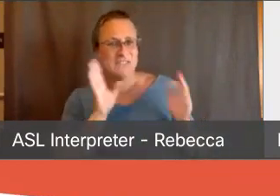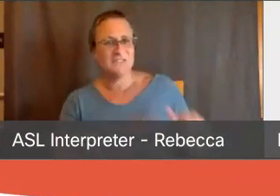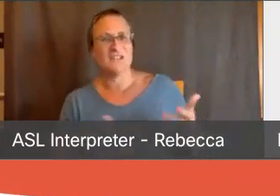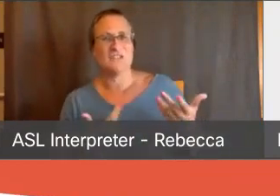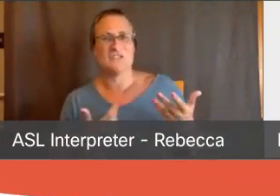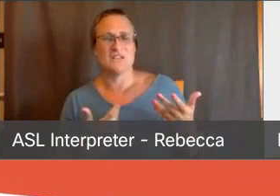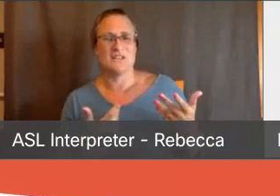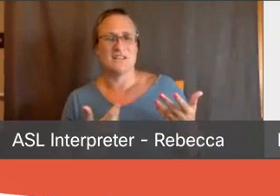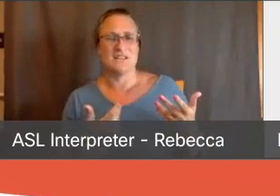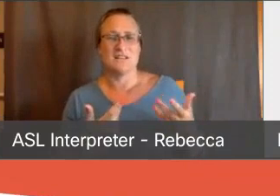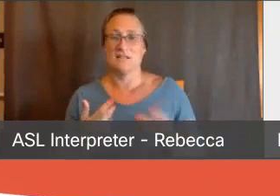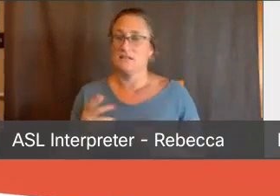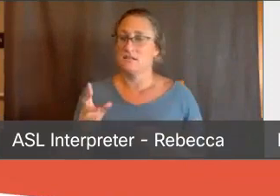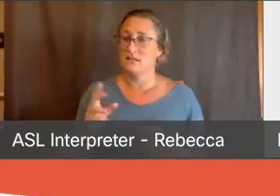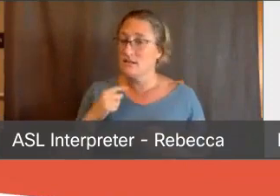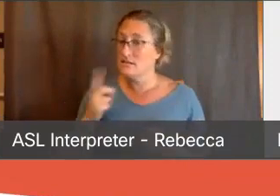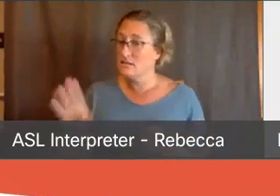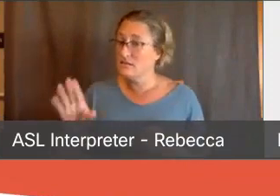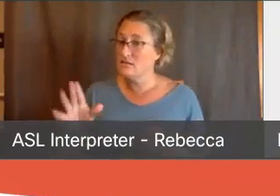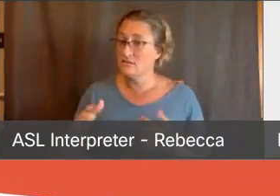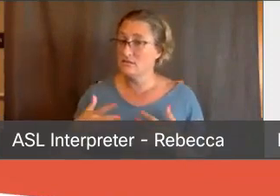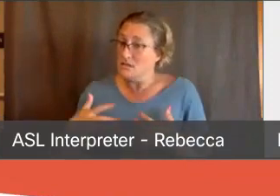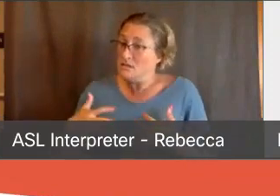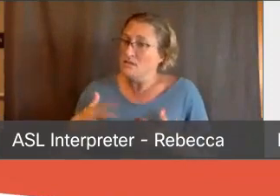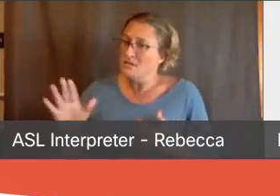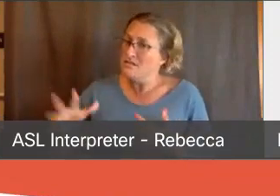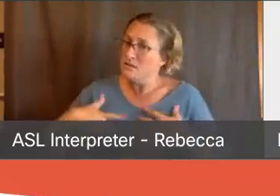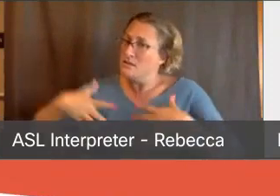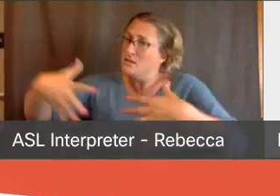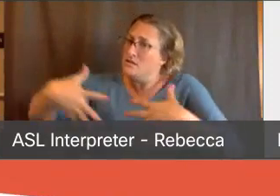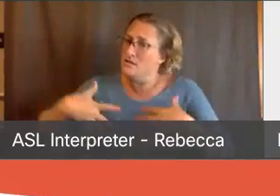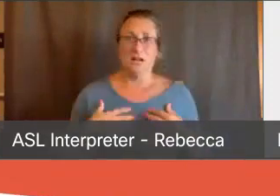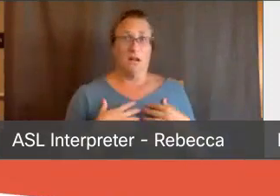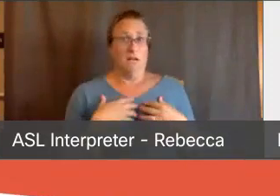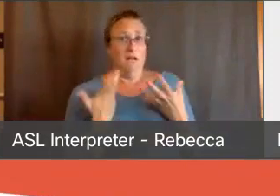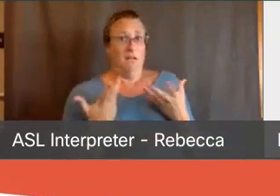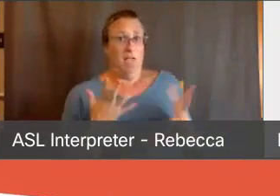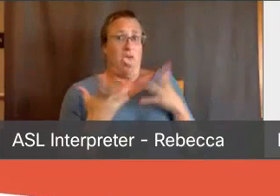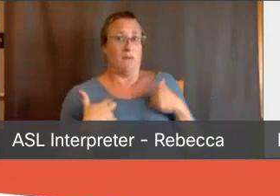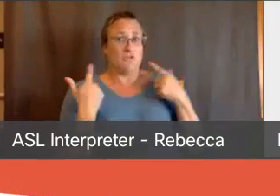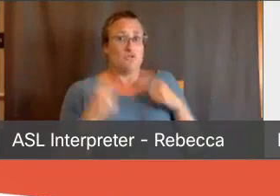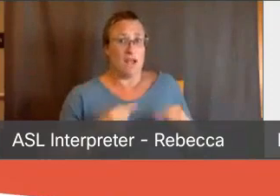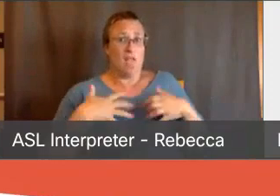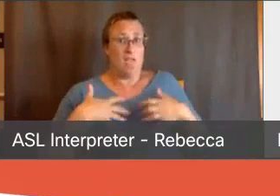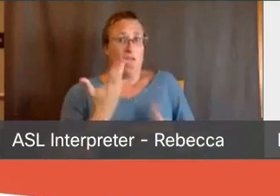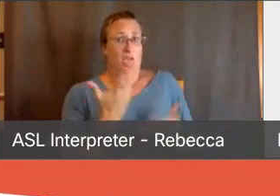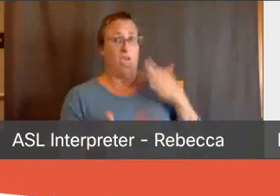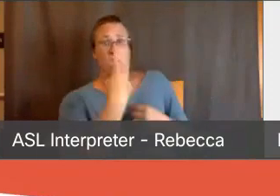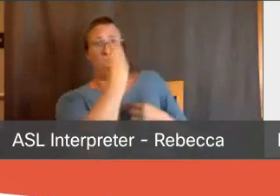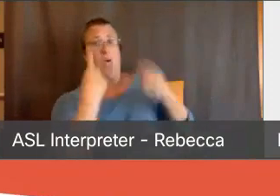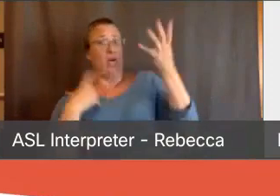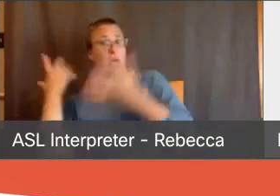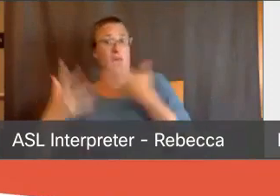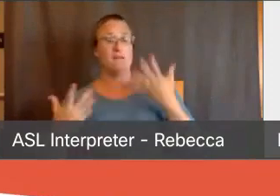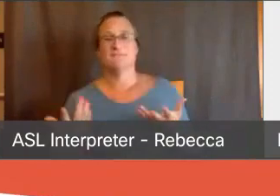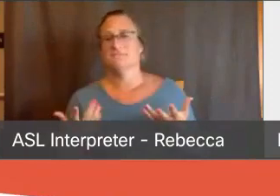sometimes telling someone to take a deep breath when they can't catch their breath is actually more stressful, because then now they can't catch their breath and you're telling them to catch their breath and